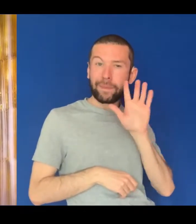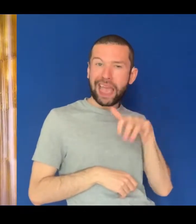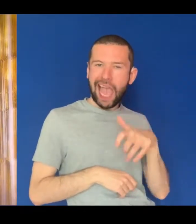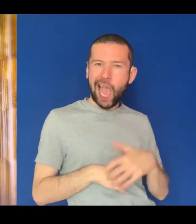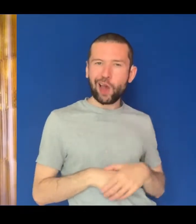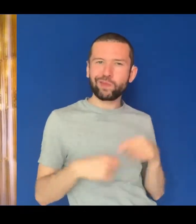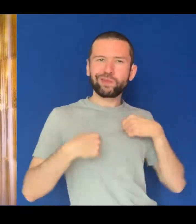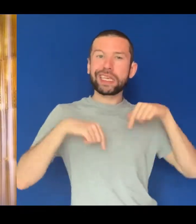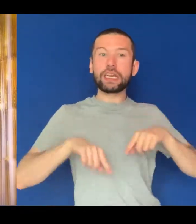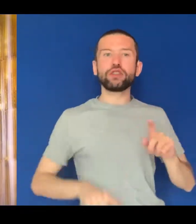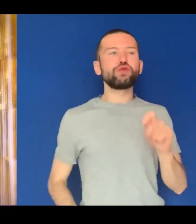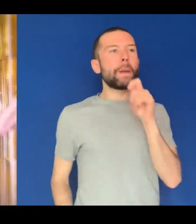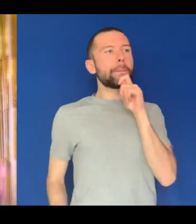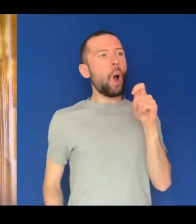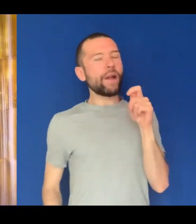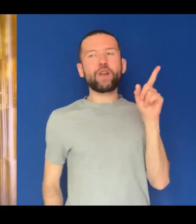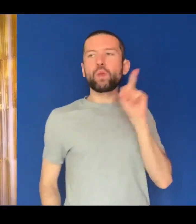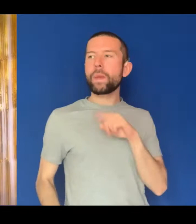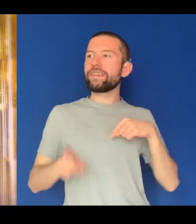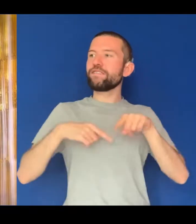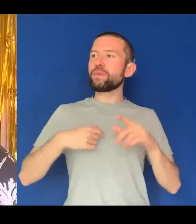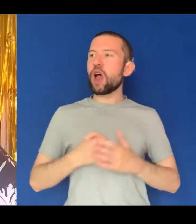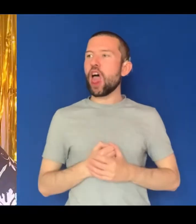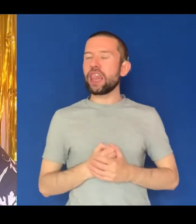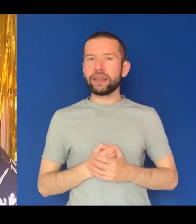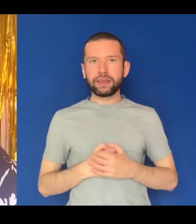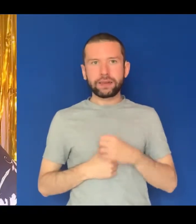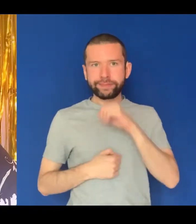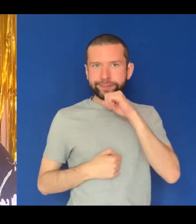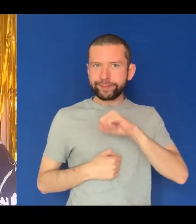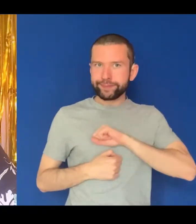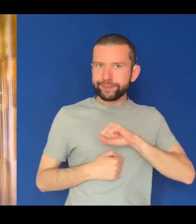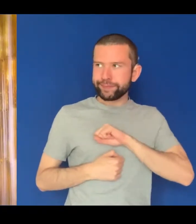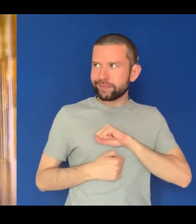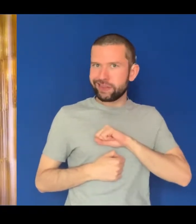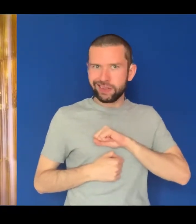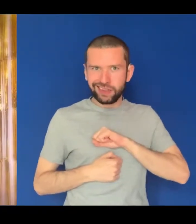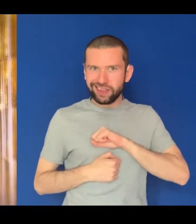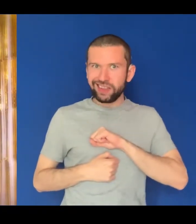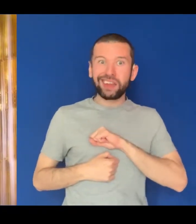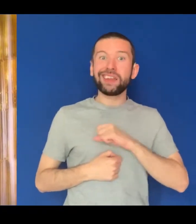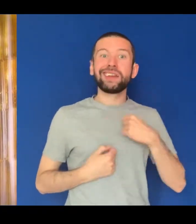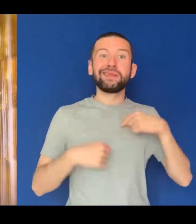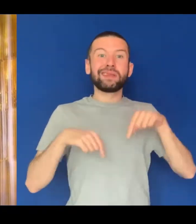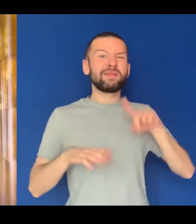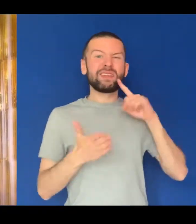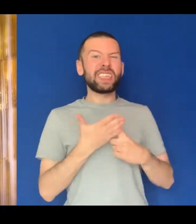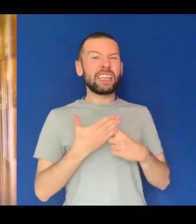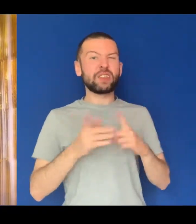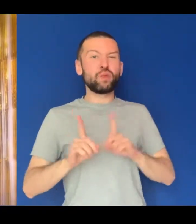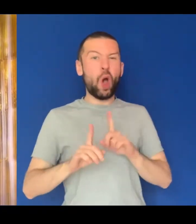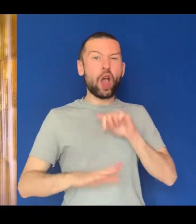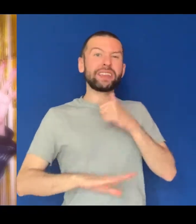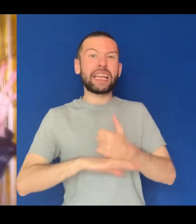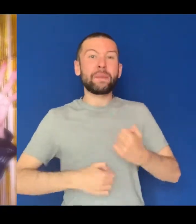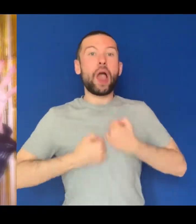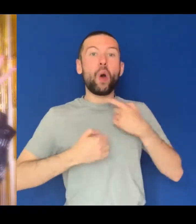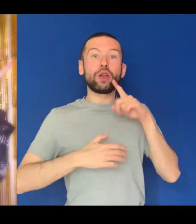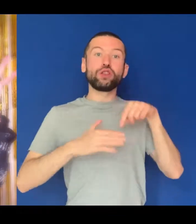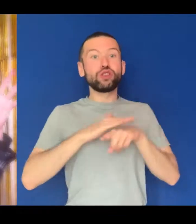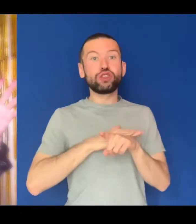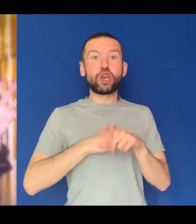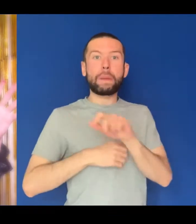So I'm here reporting for women's football. Said no drag queen ever. No, I have decided to start my own